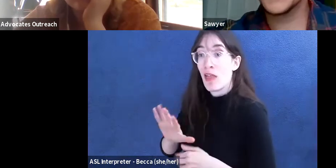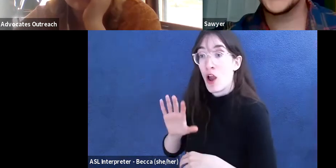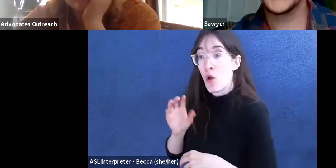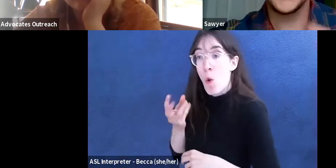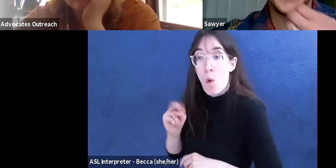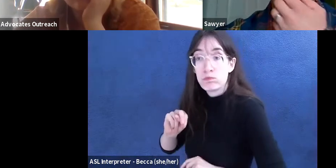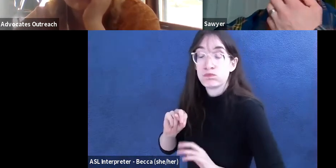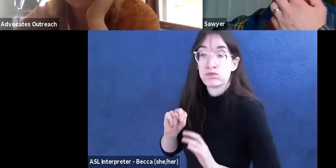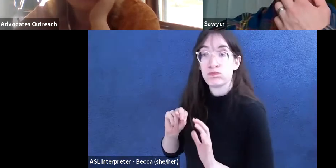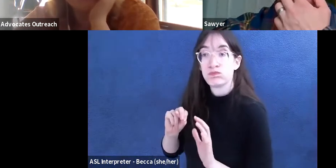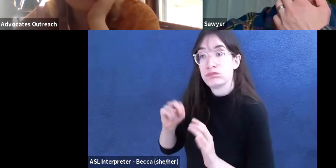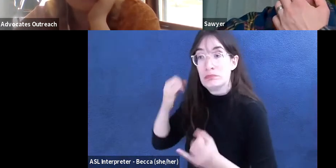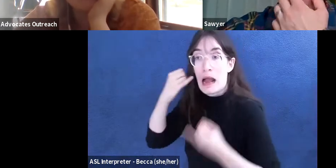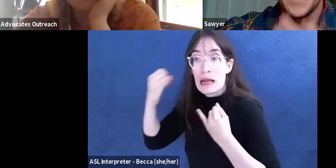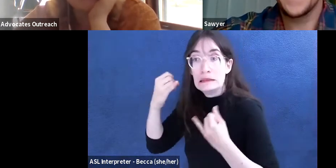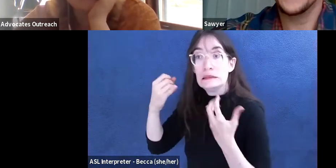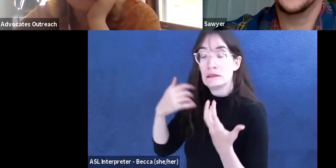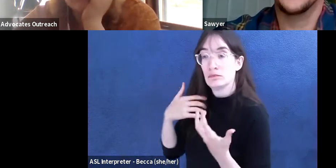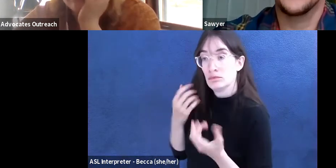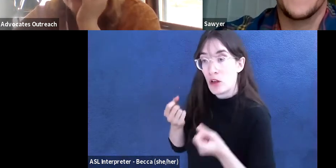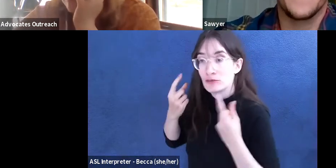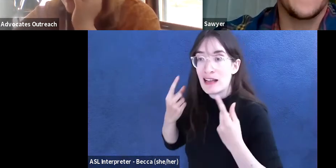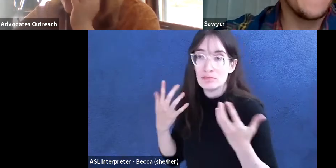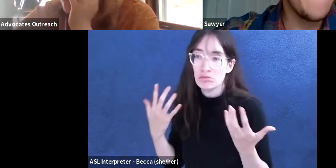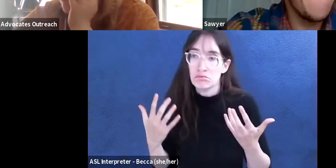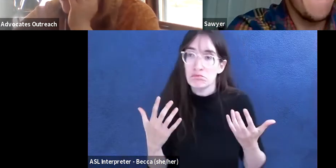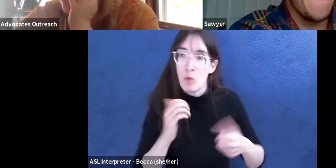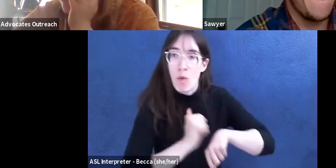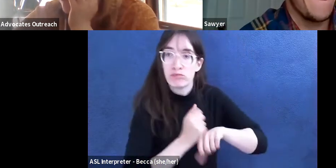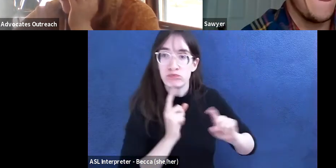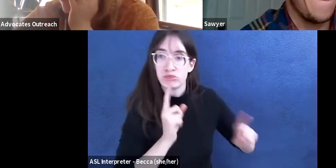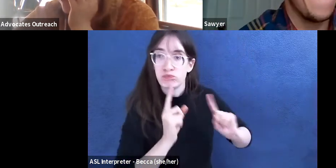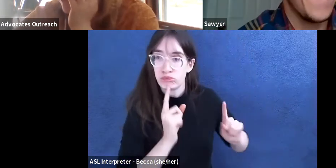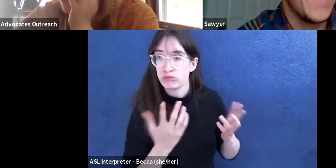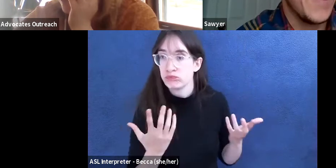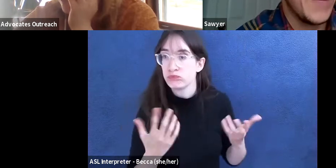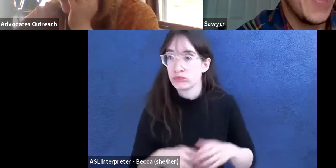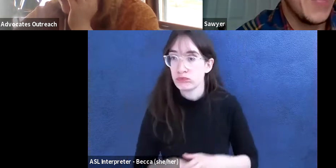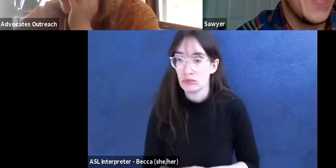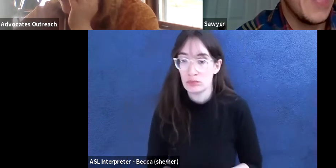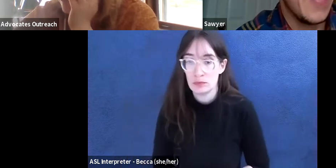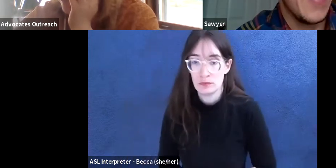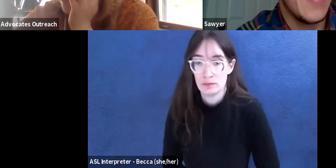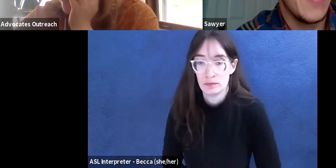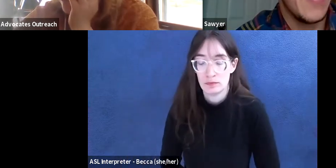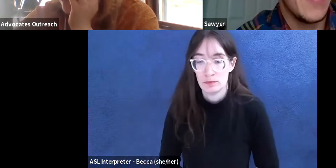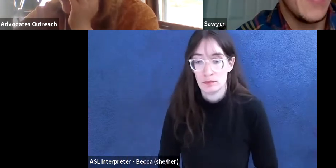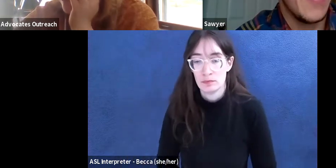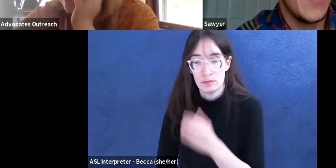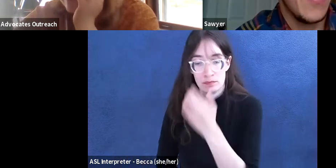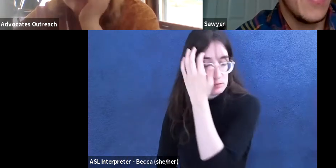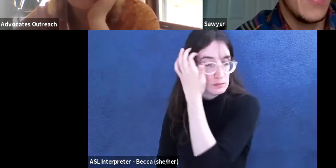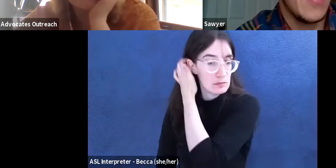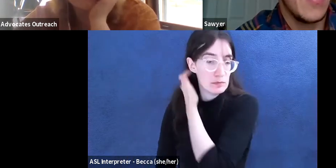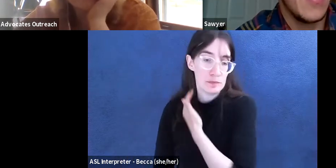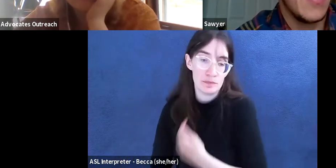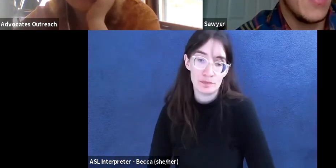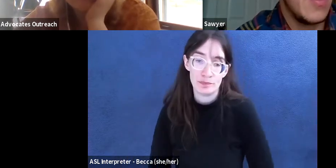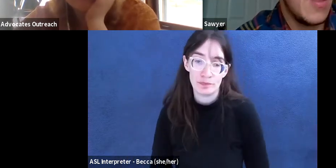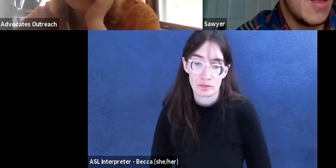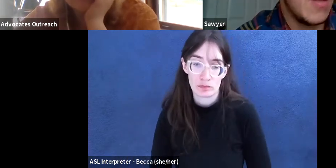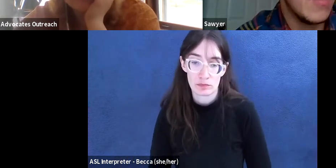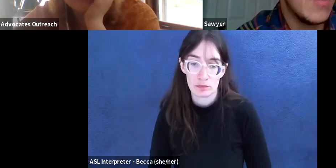Generally, I think it is helpful for kids to hear like from elders, whether it's